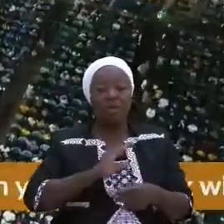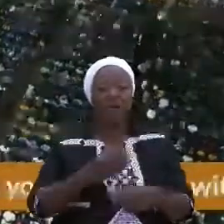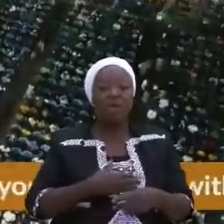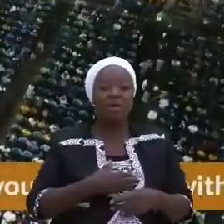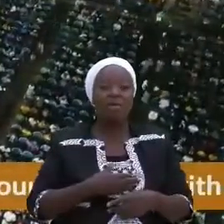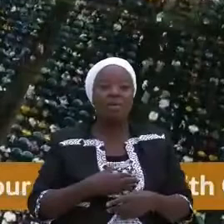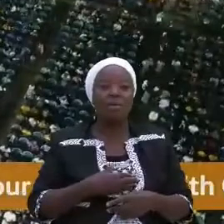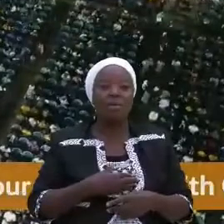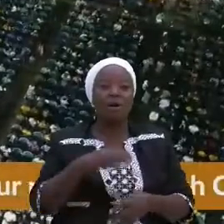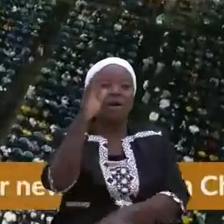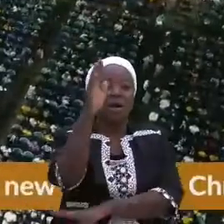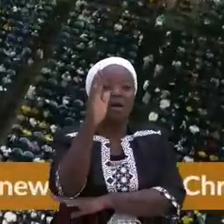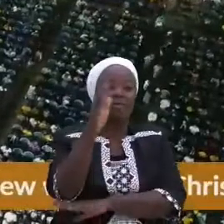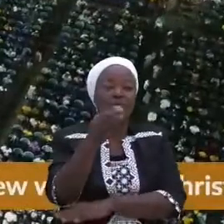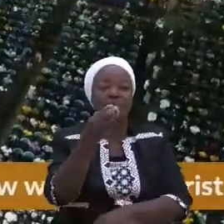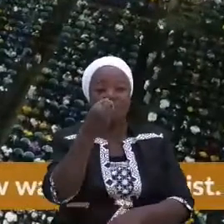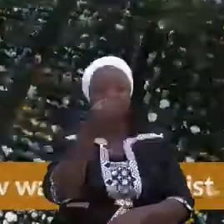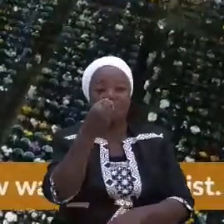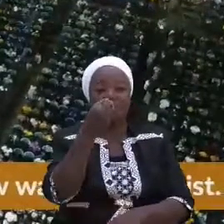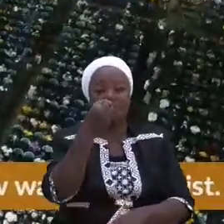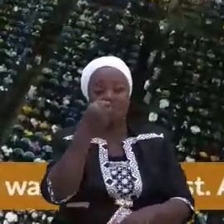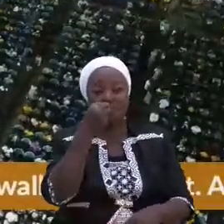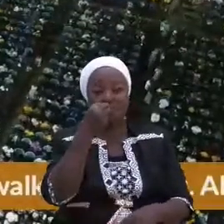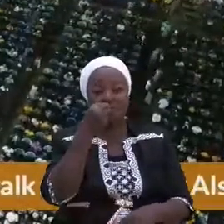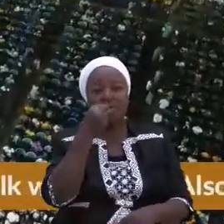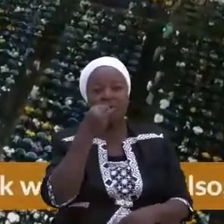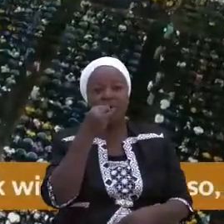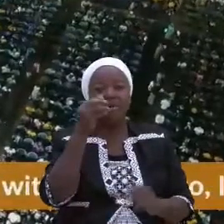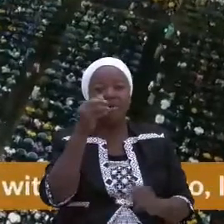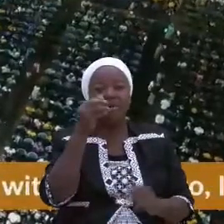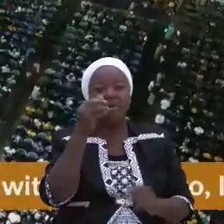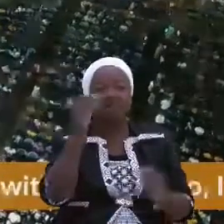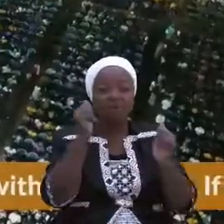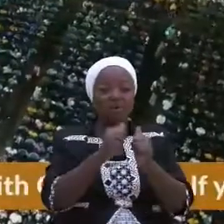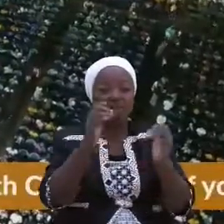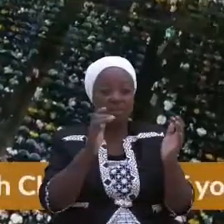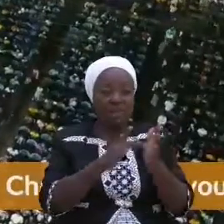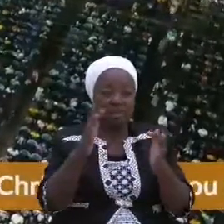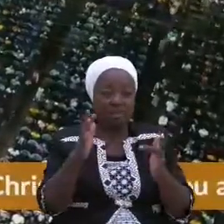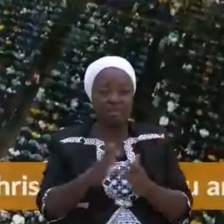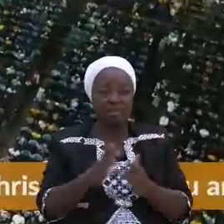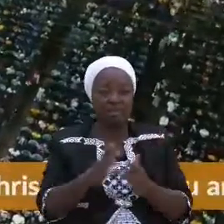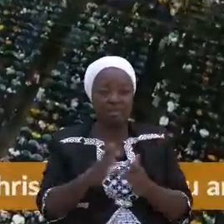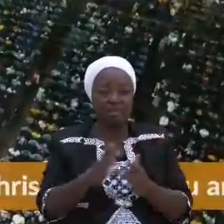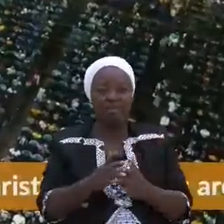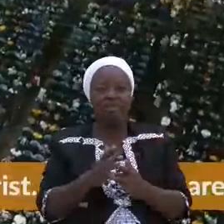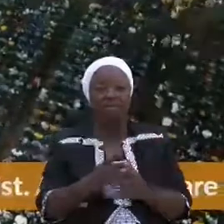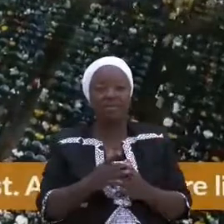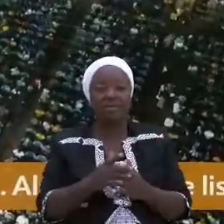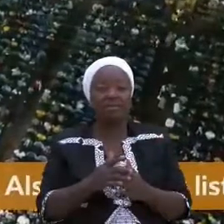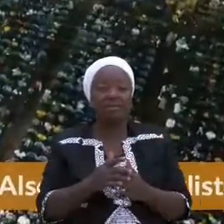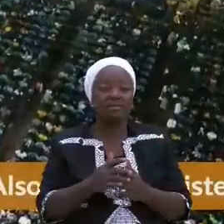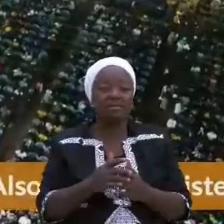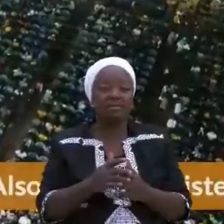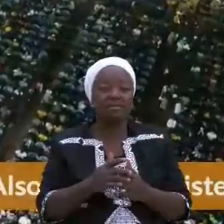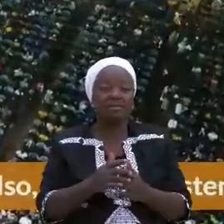lunch hour with jesus very close by here at the theological